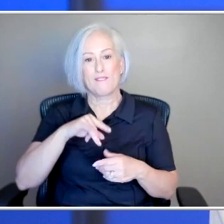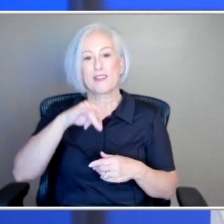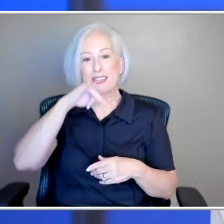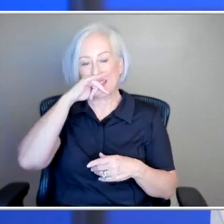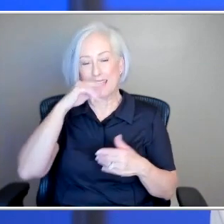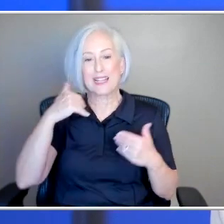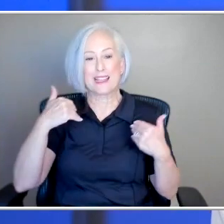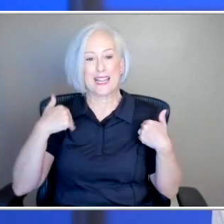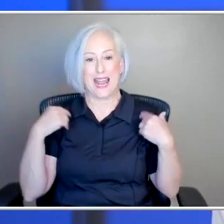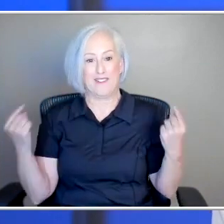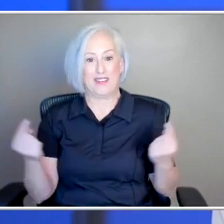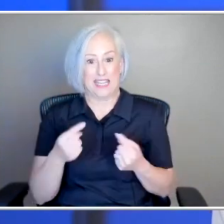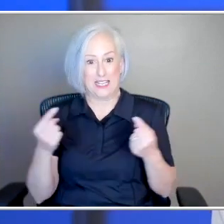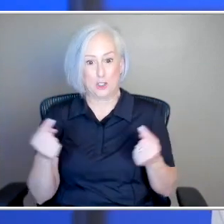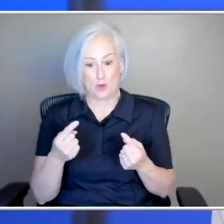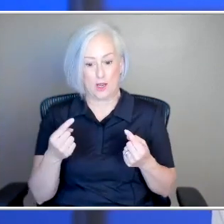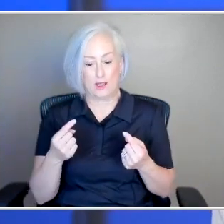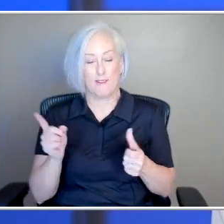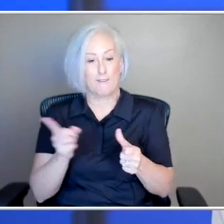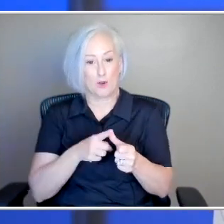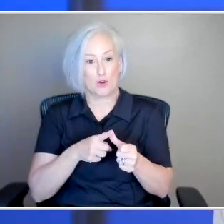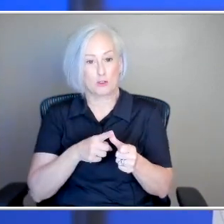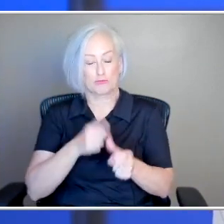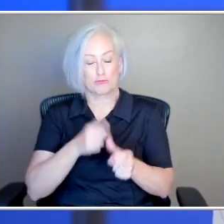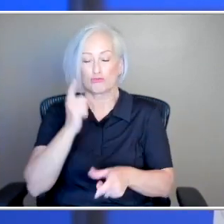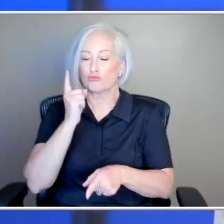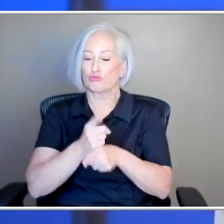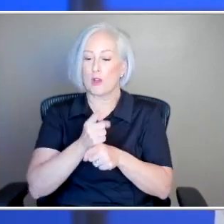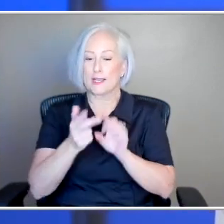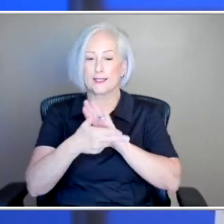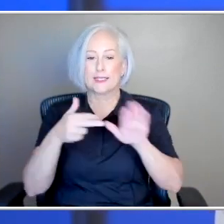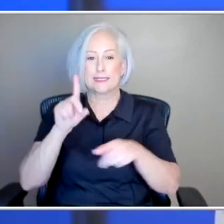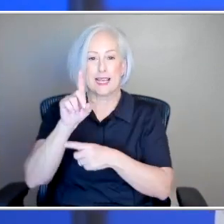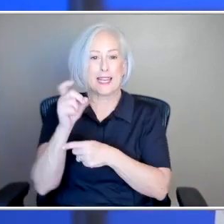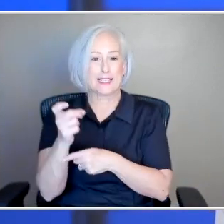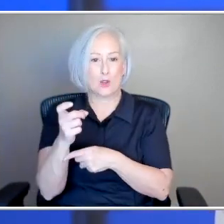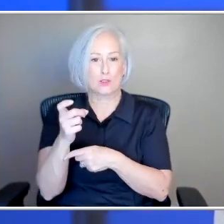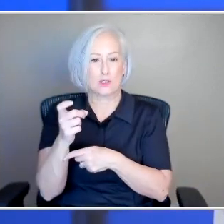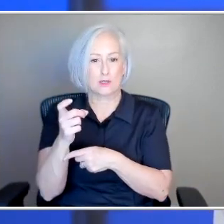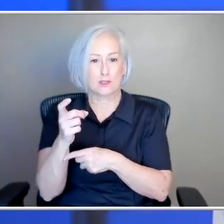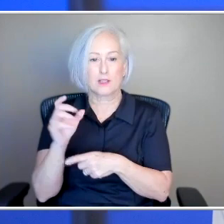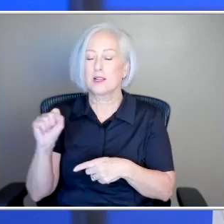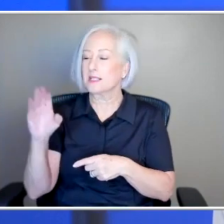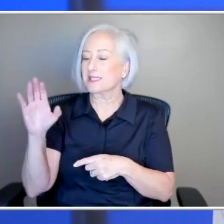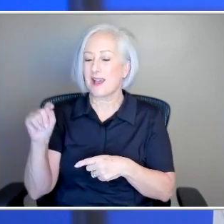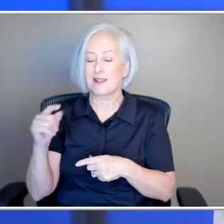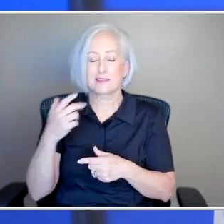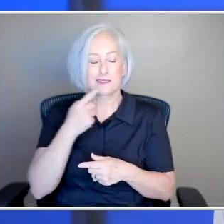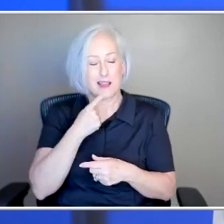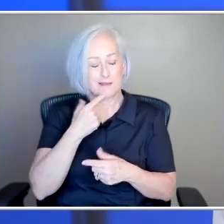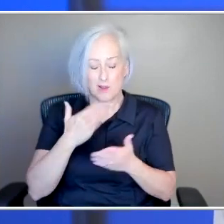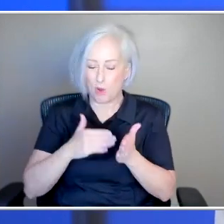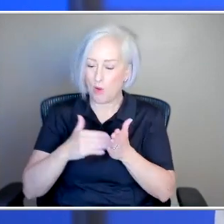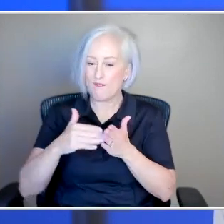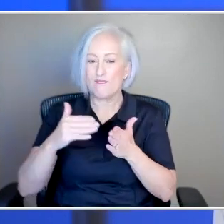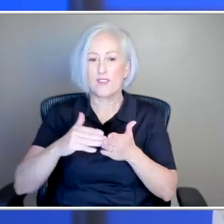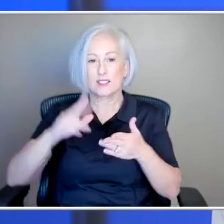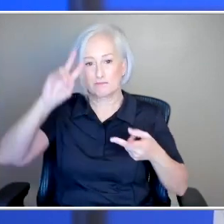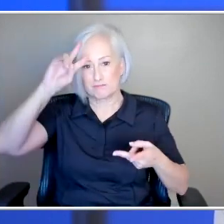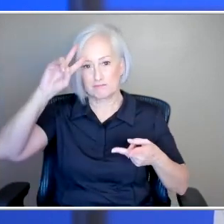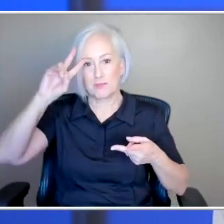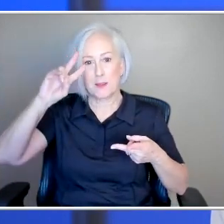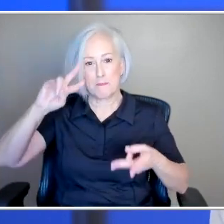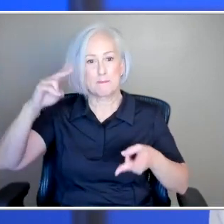is getting the correct diagnosis, because that's an injury, like Scott said, oftentimes misdiagnosed, and